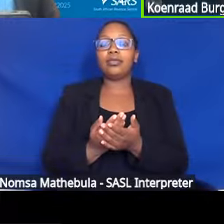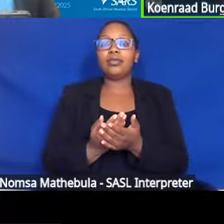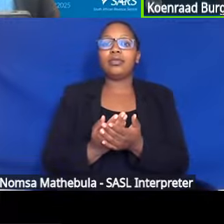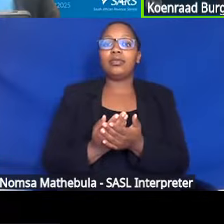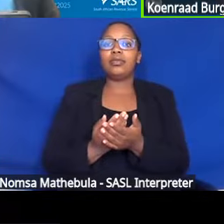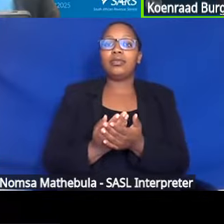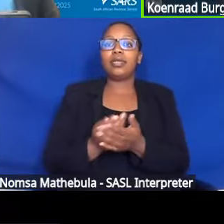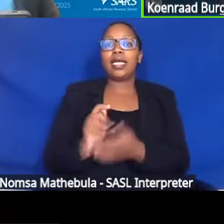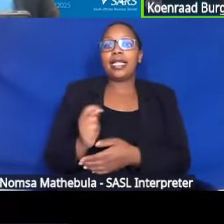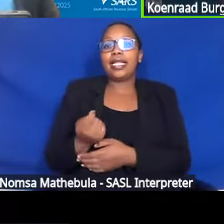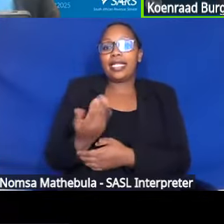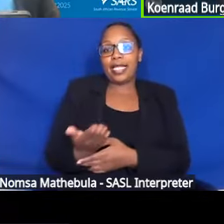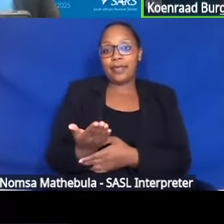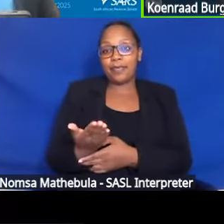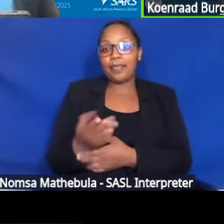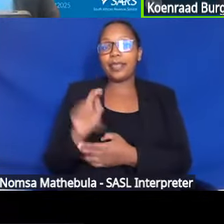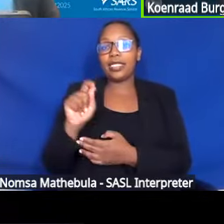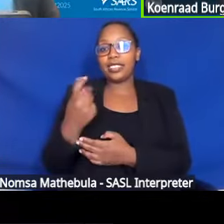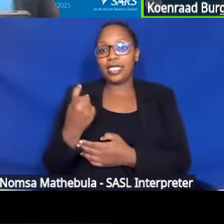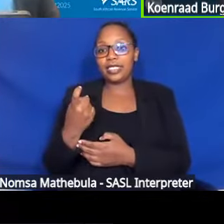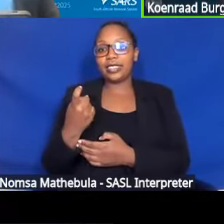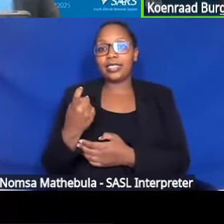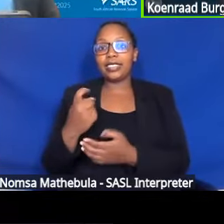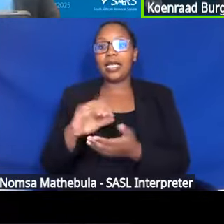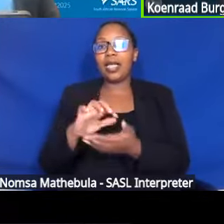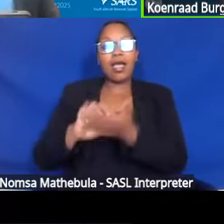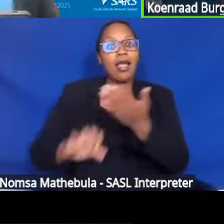tax relief or the tax credits.